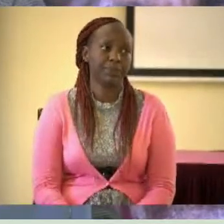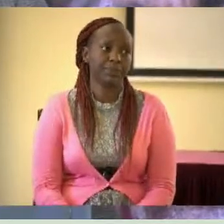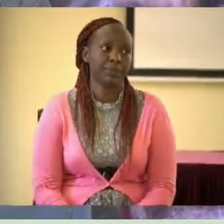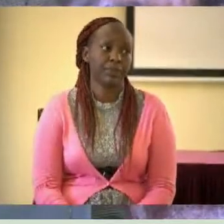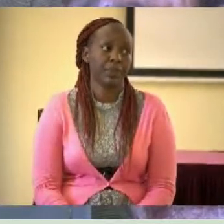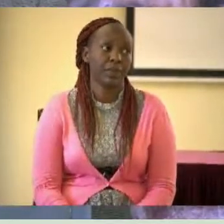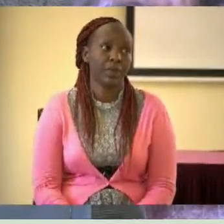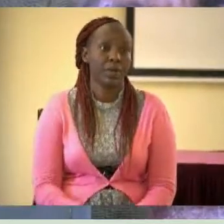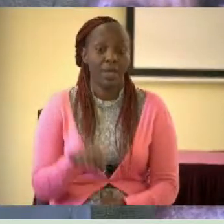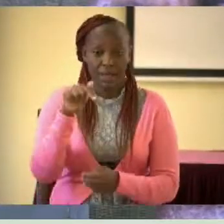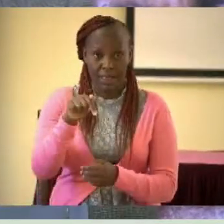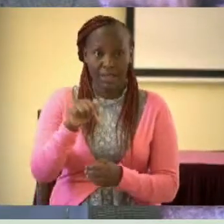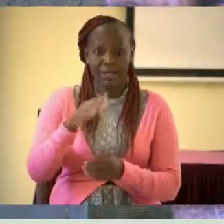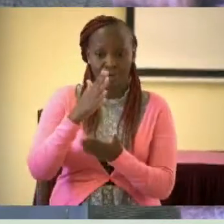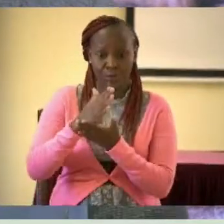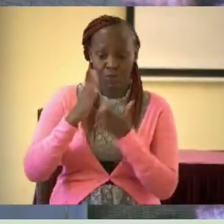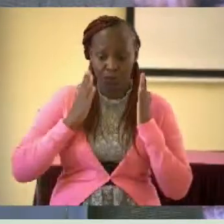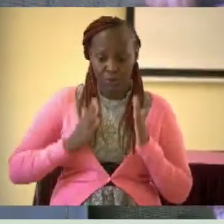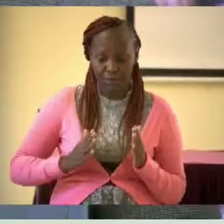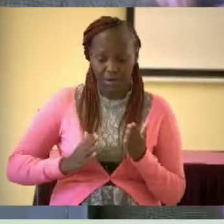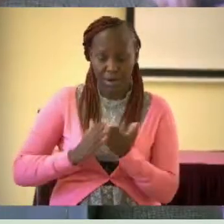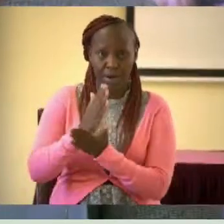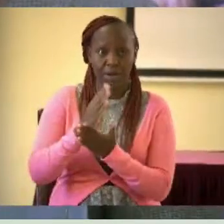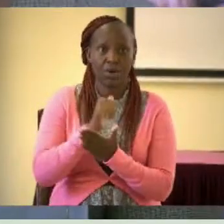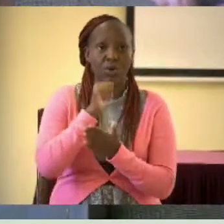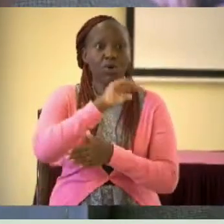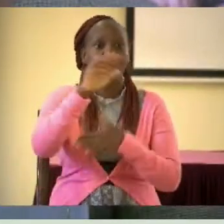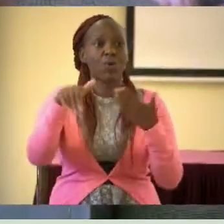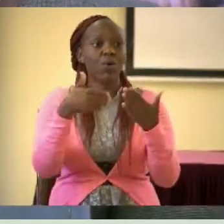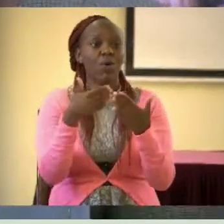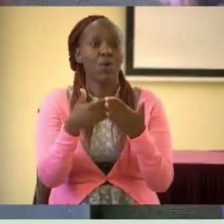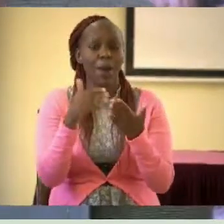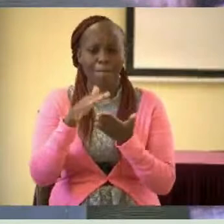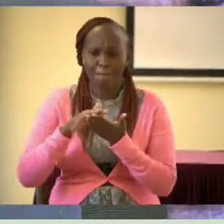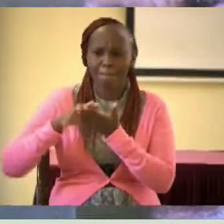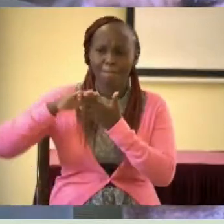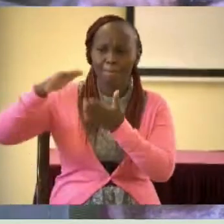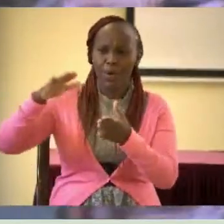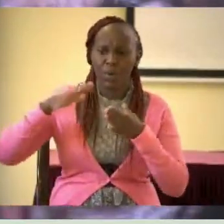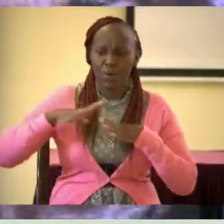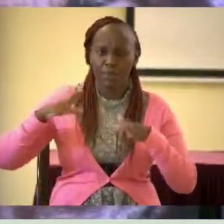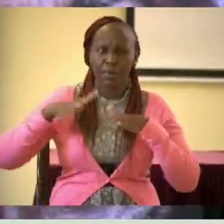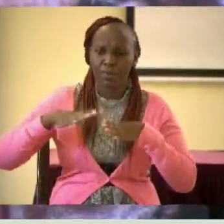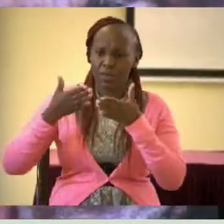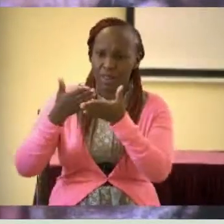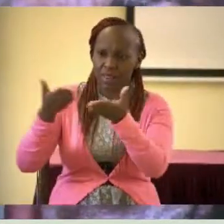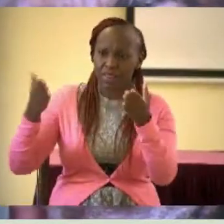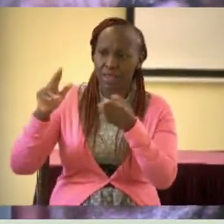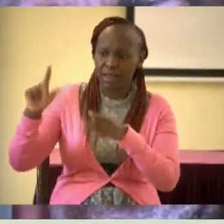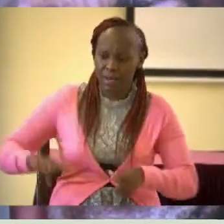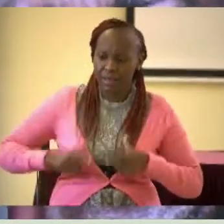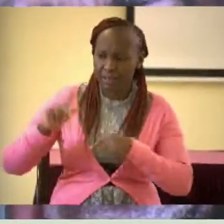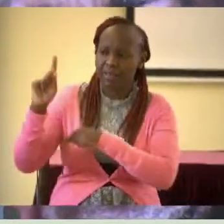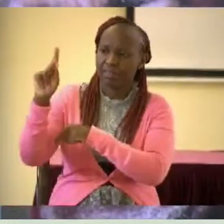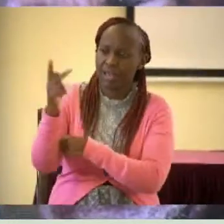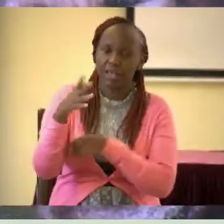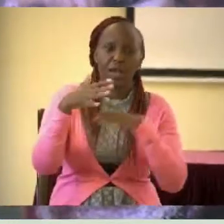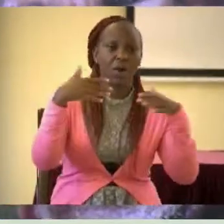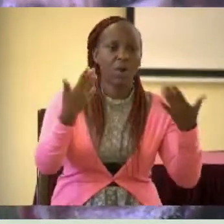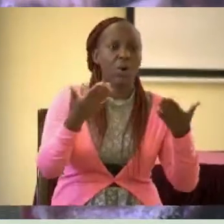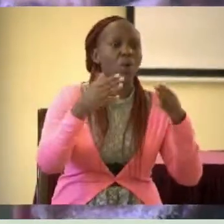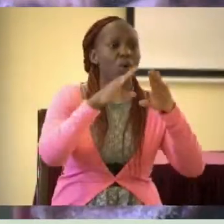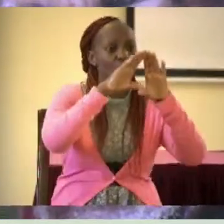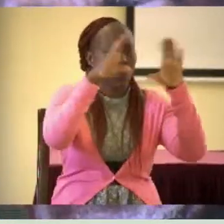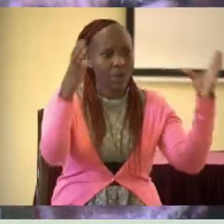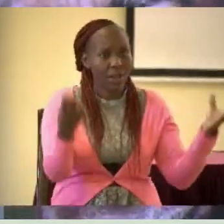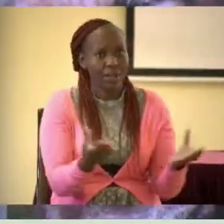And because it is a fundamental human right, not all of us, in fact, the majority of the population, whether in Kenya or in the rest